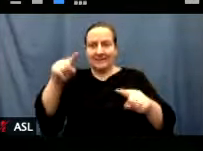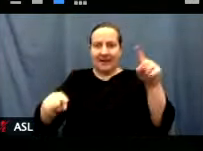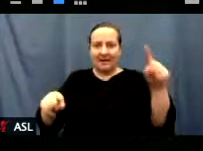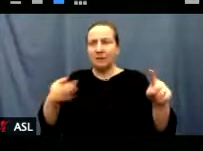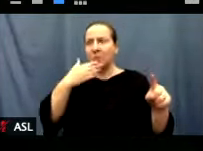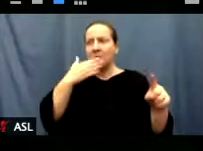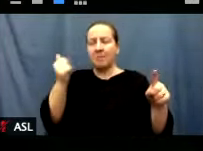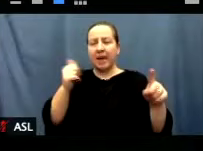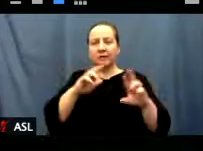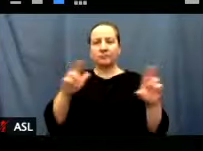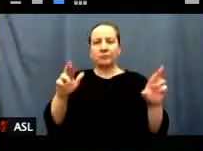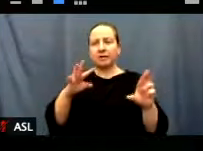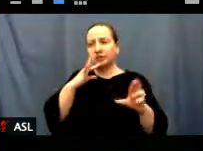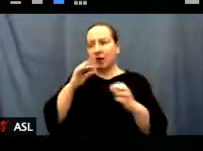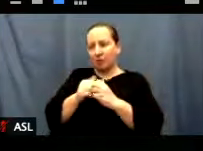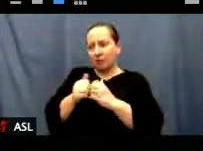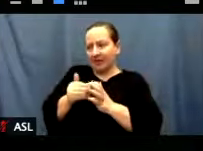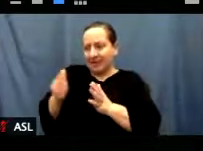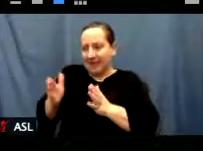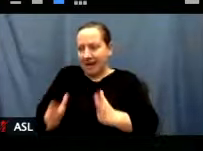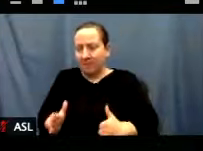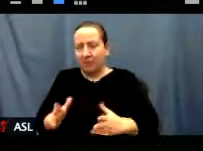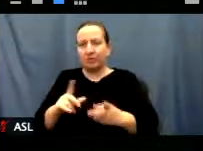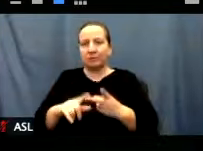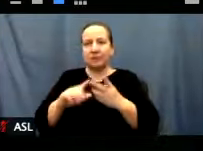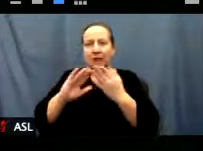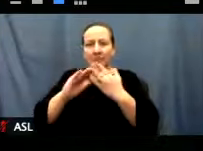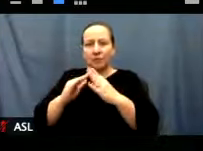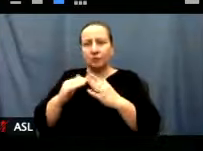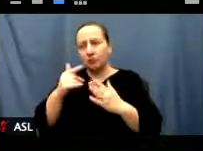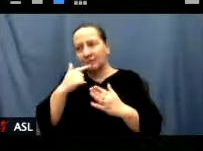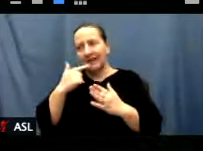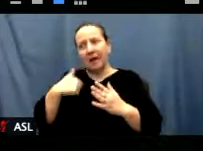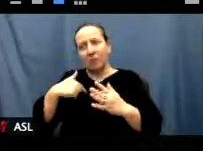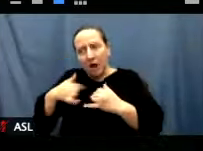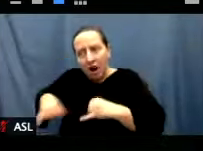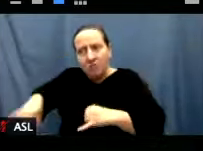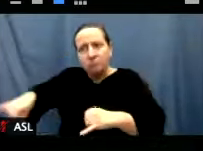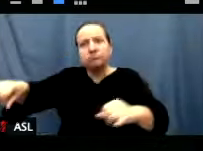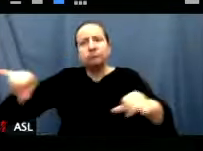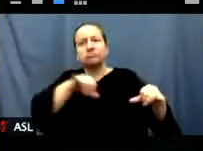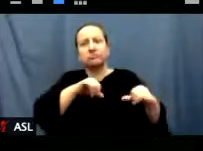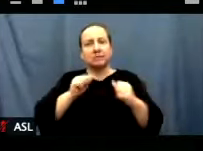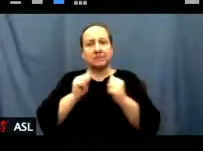to talk with our neighbors and our community members to enforce that we are all in this together. Thank you.